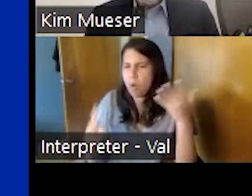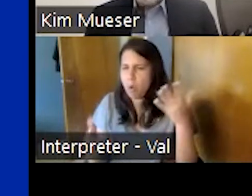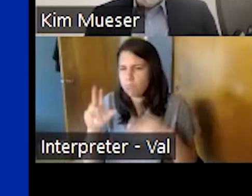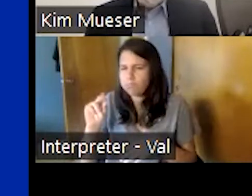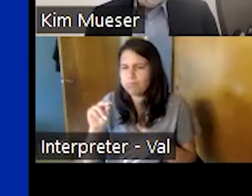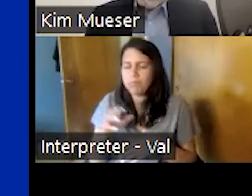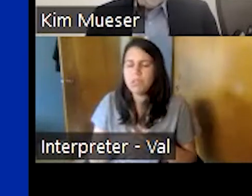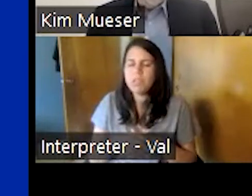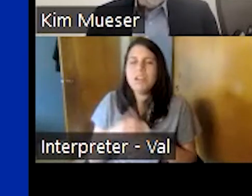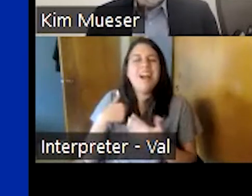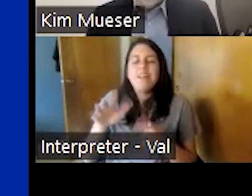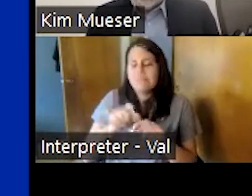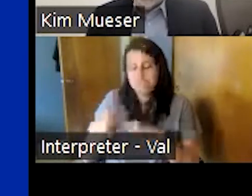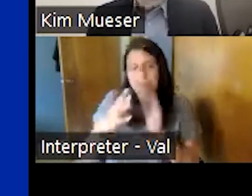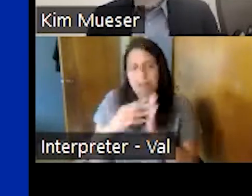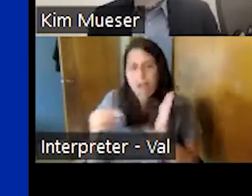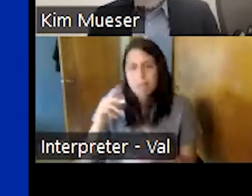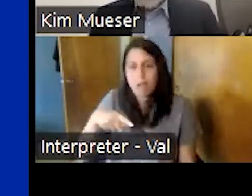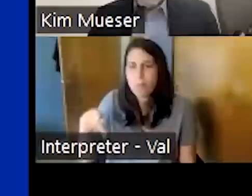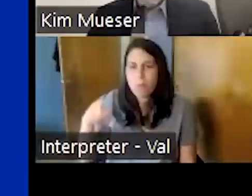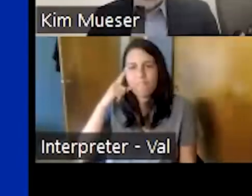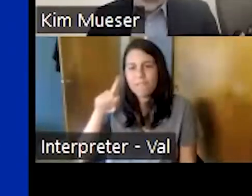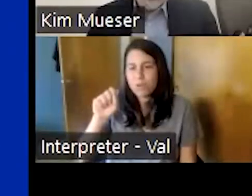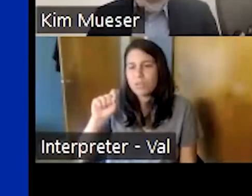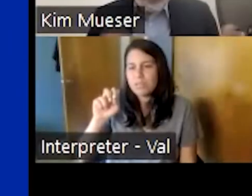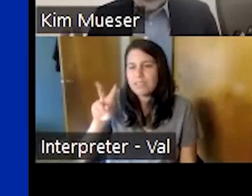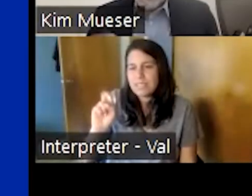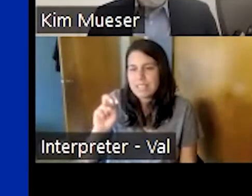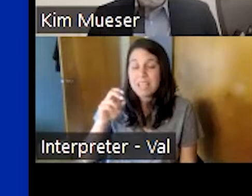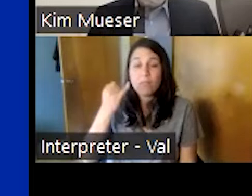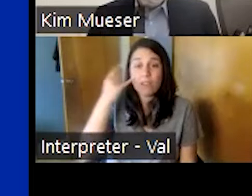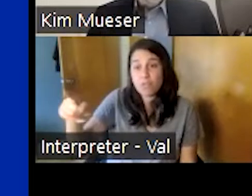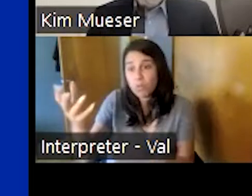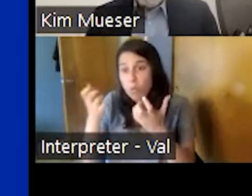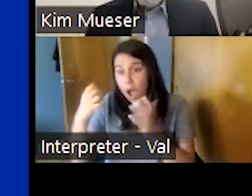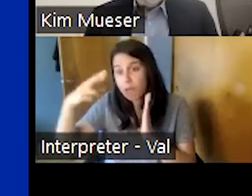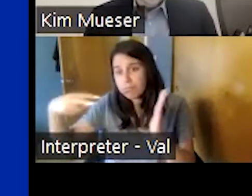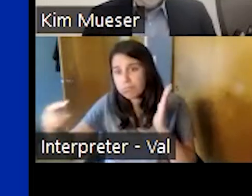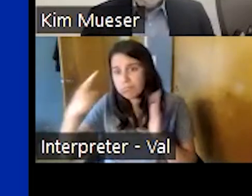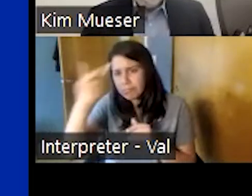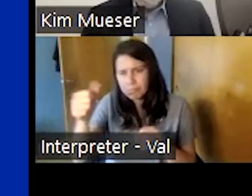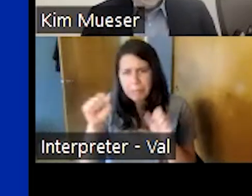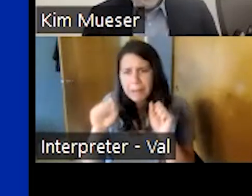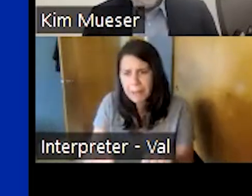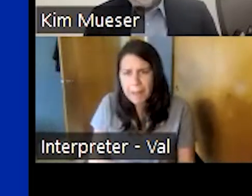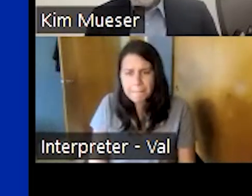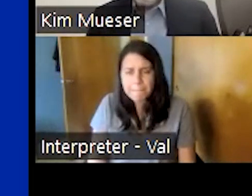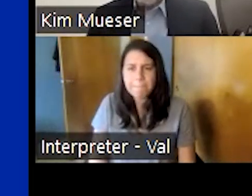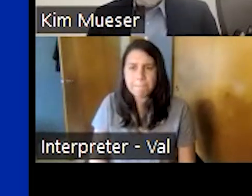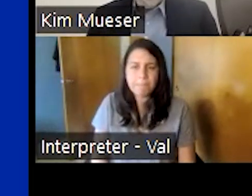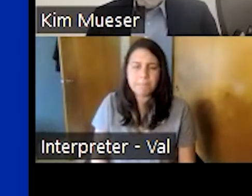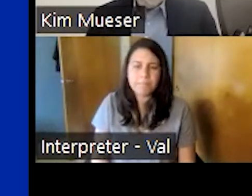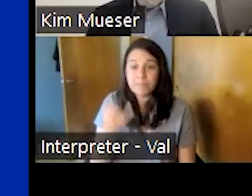have sent a copy of my PowerPoint to Steve. We'll send to anybody else who wants, or you can distribute it among yourselves. And anybody who wants